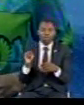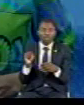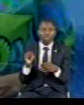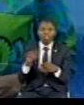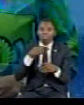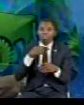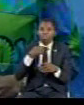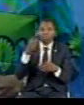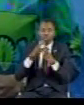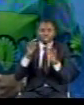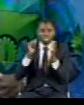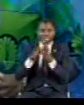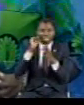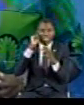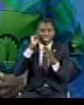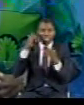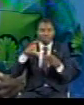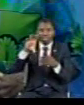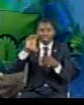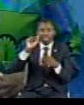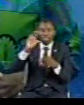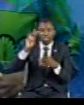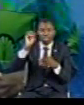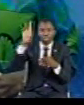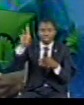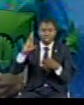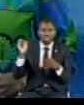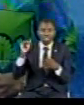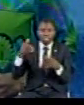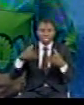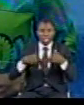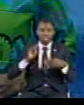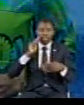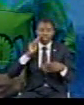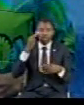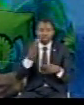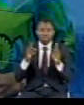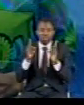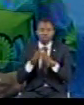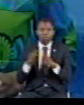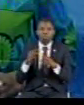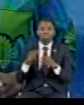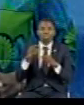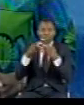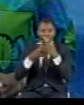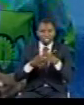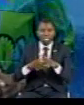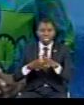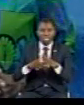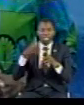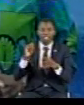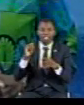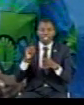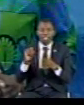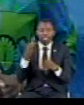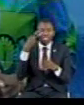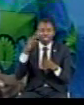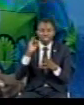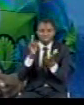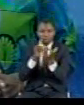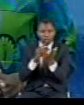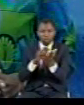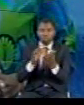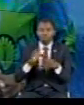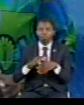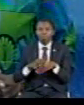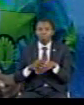and eventually they asked us to, you know, pick up the treatment, and we have been on it. And